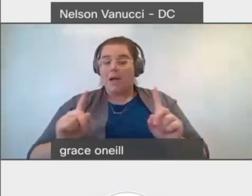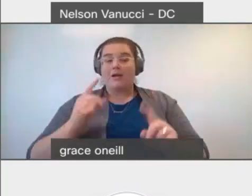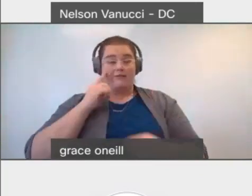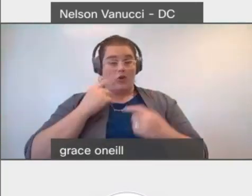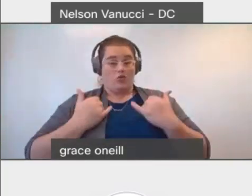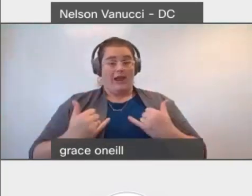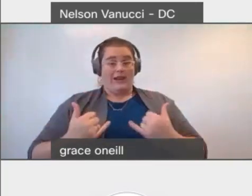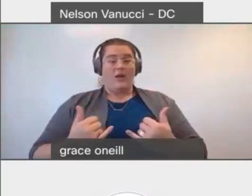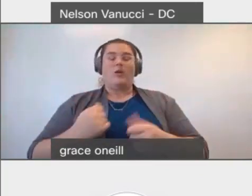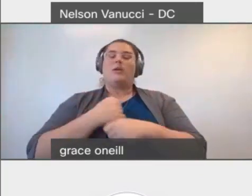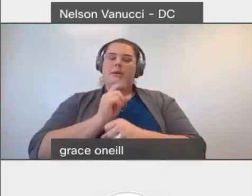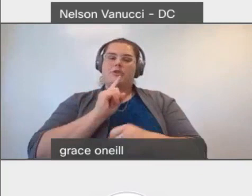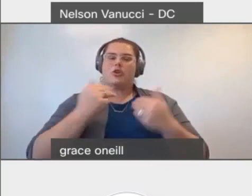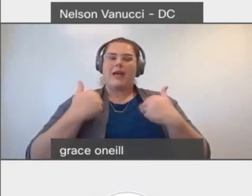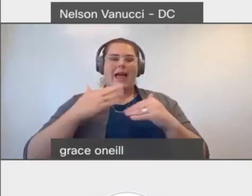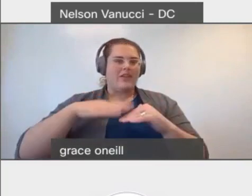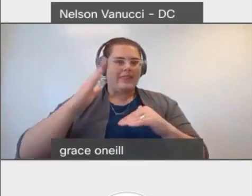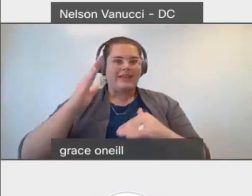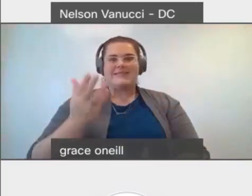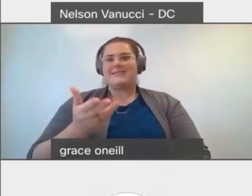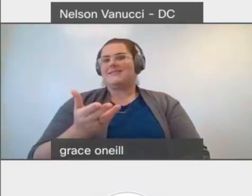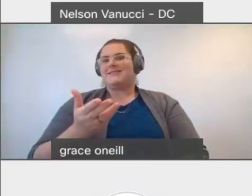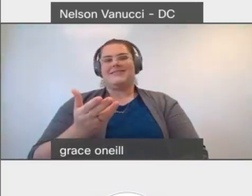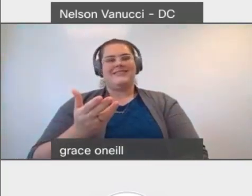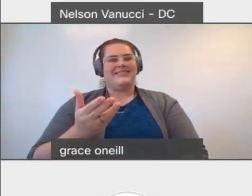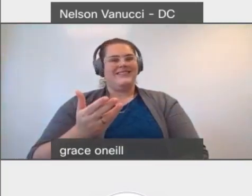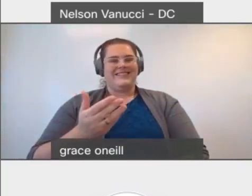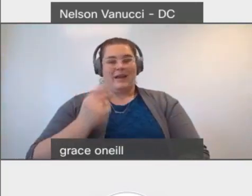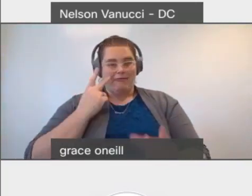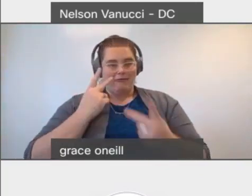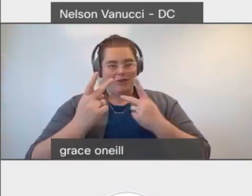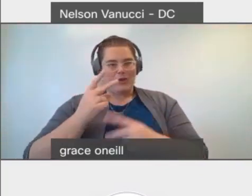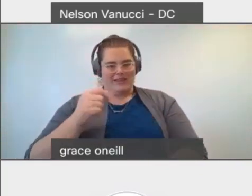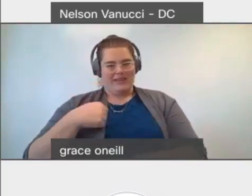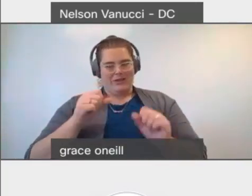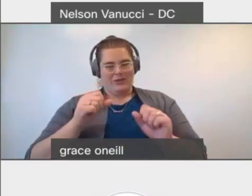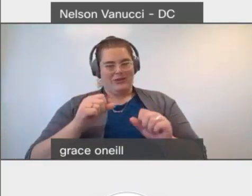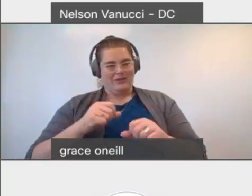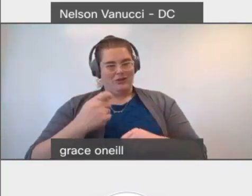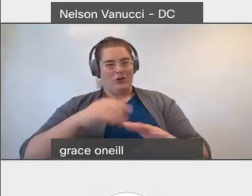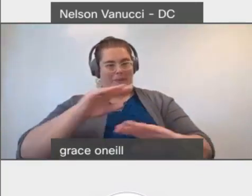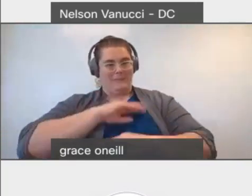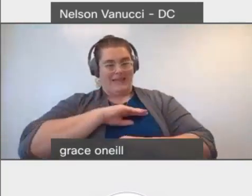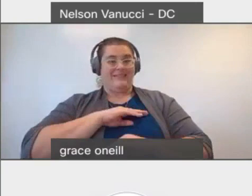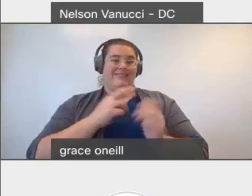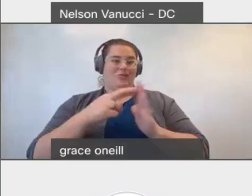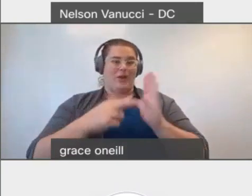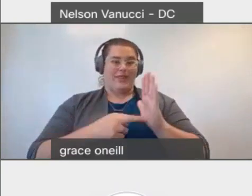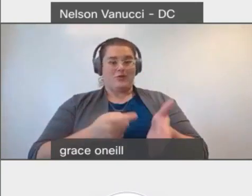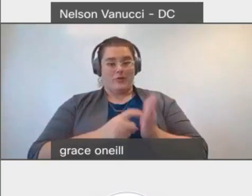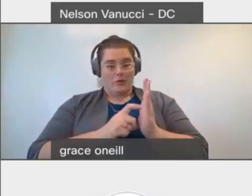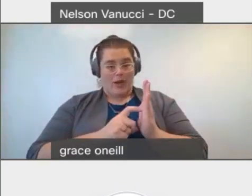ensuring that you have at least, facially, like that you're meeting what the regulation requires.